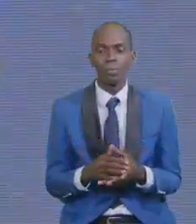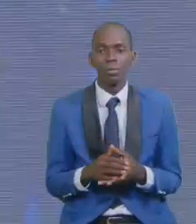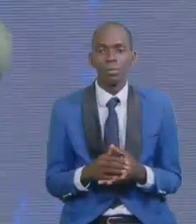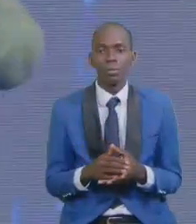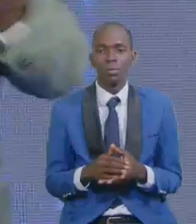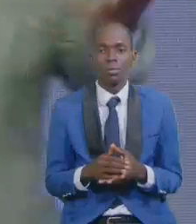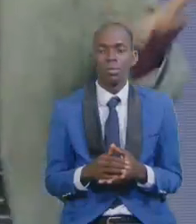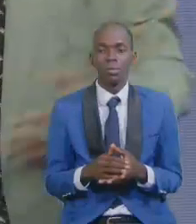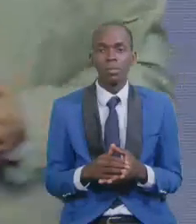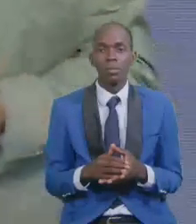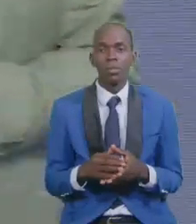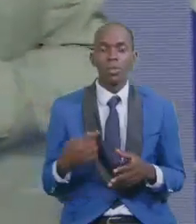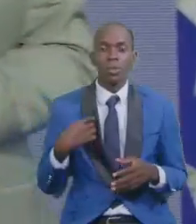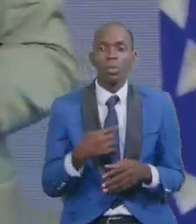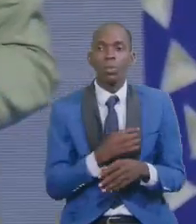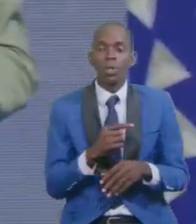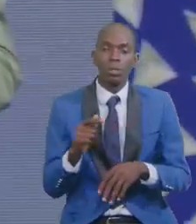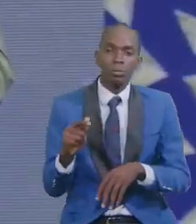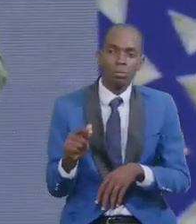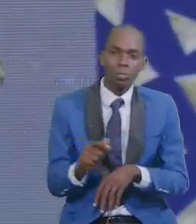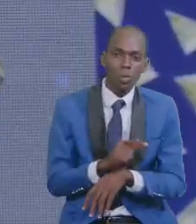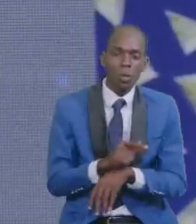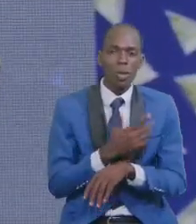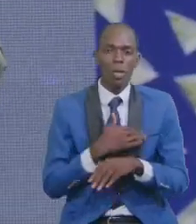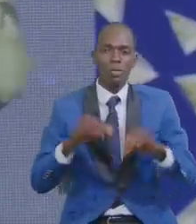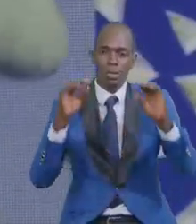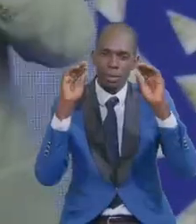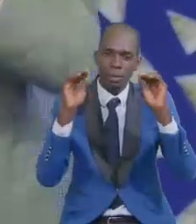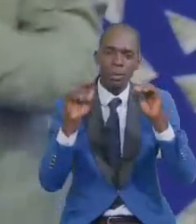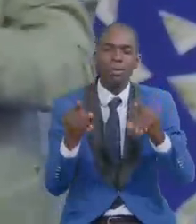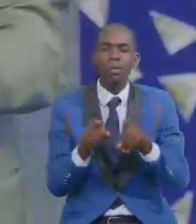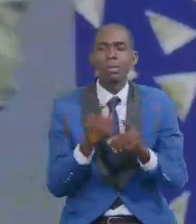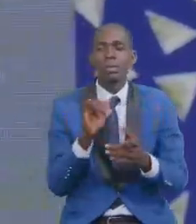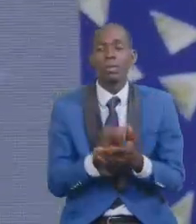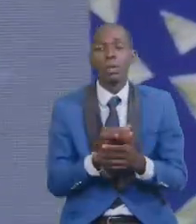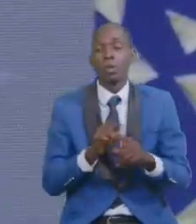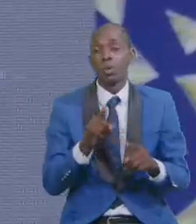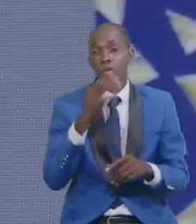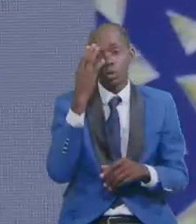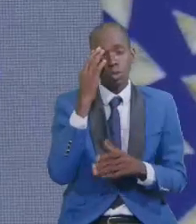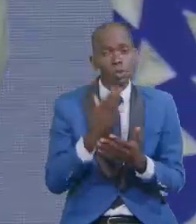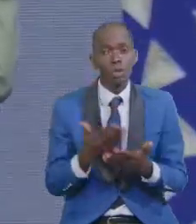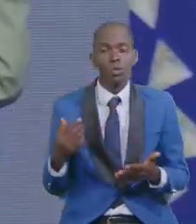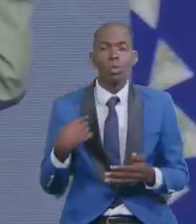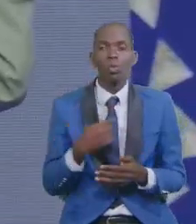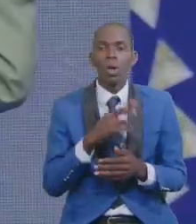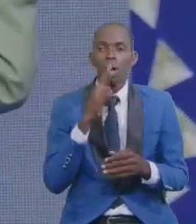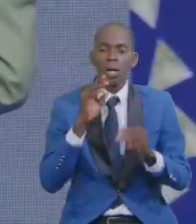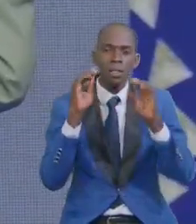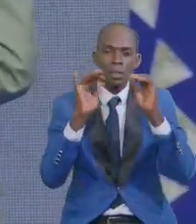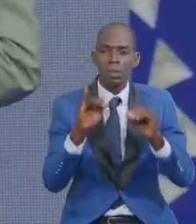toil and teach like that. But you know something? We're teaching the second